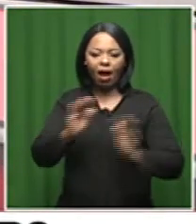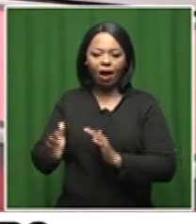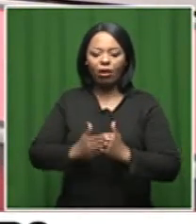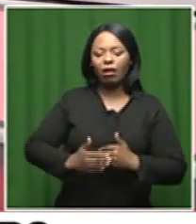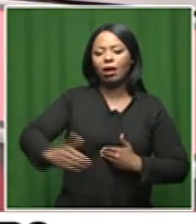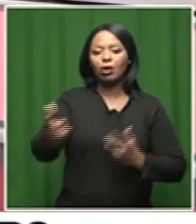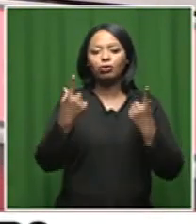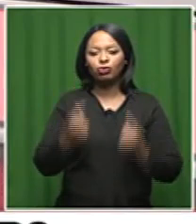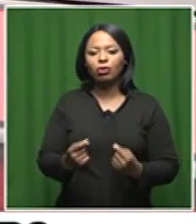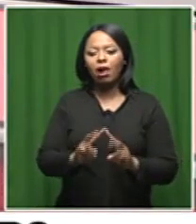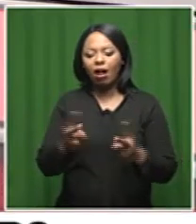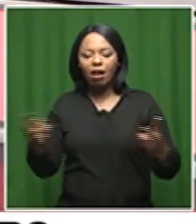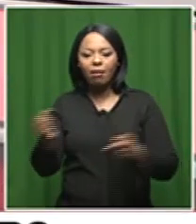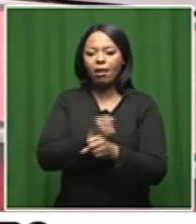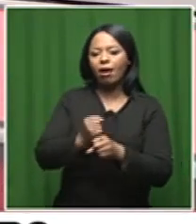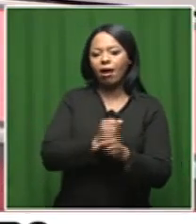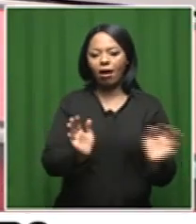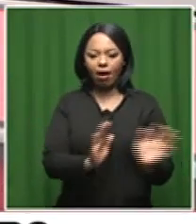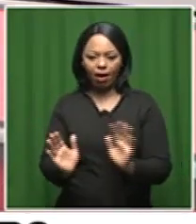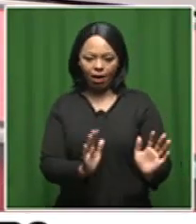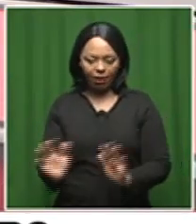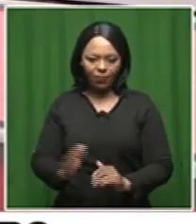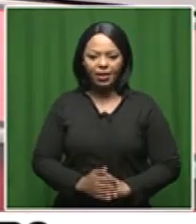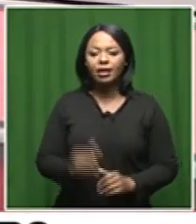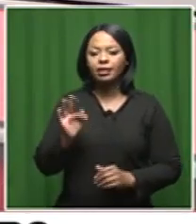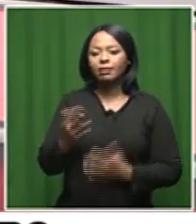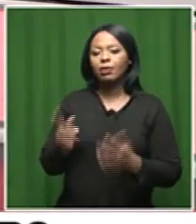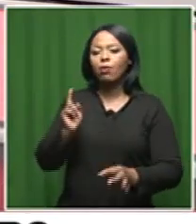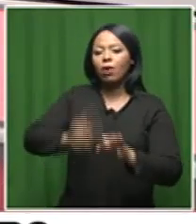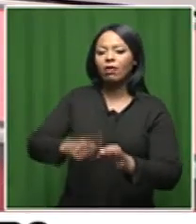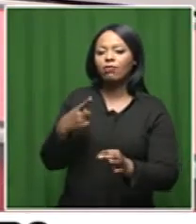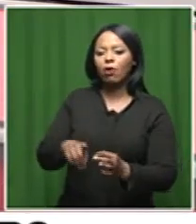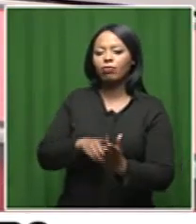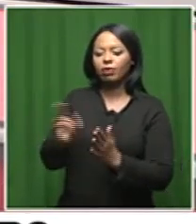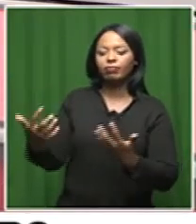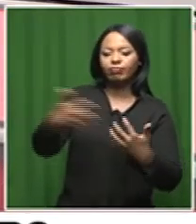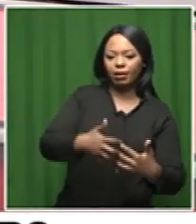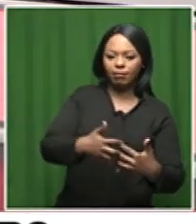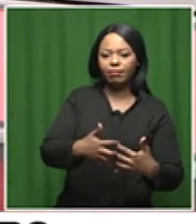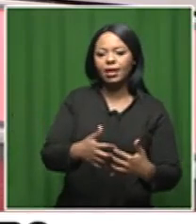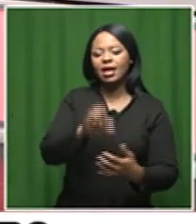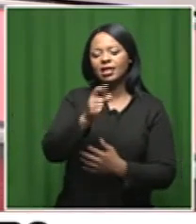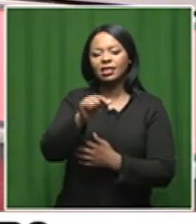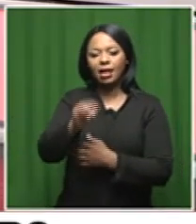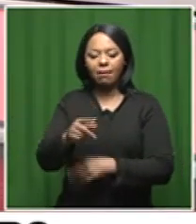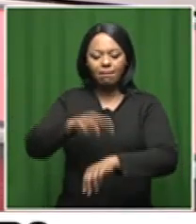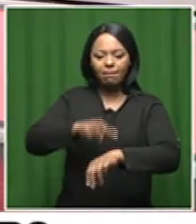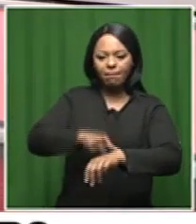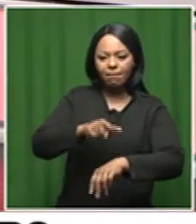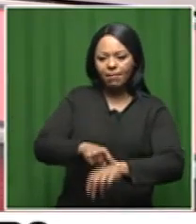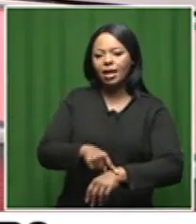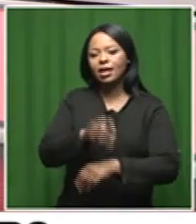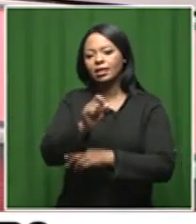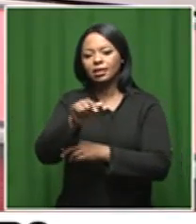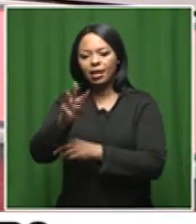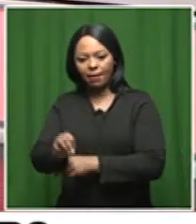different treatment modalities, and eventually, if you are someone that would qualify to get bone marrow transplants, stem cell transplants, and of course treatment that would